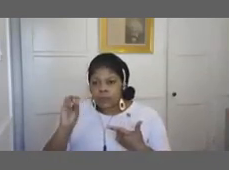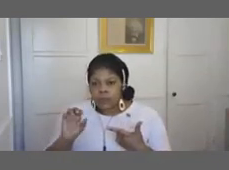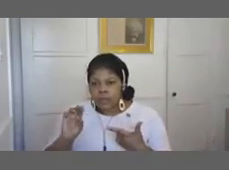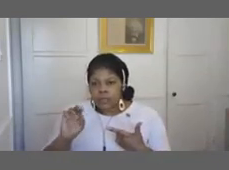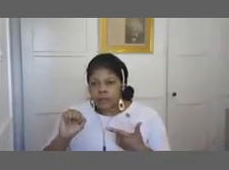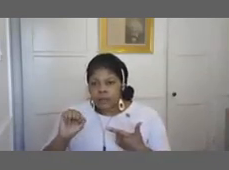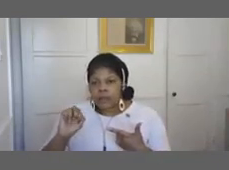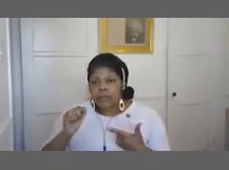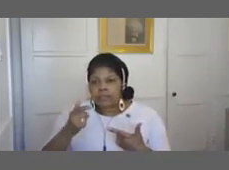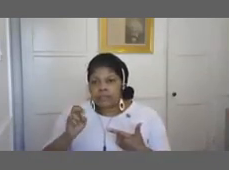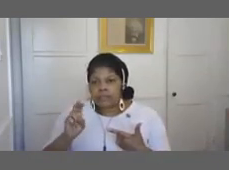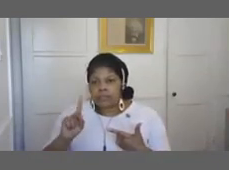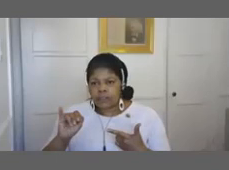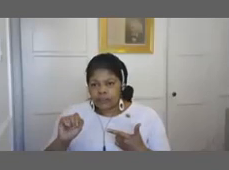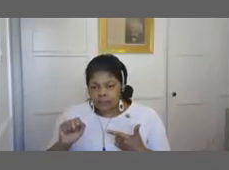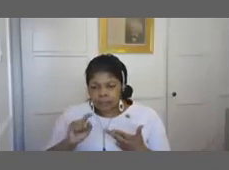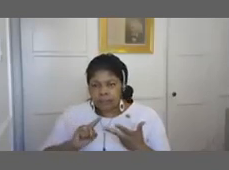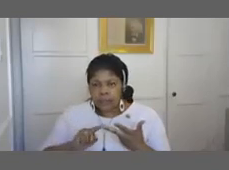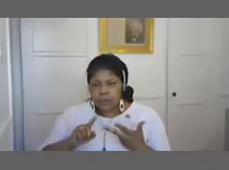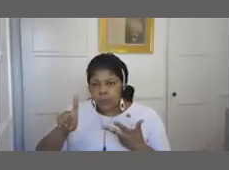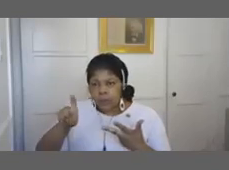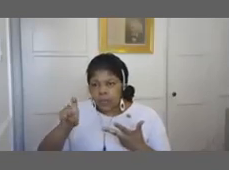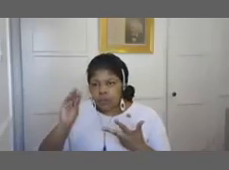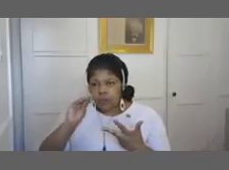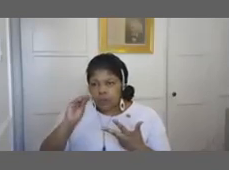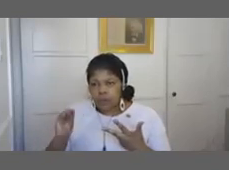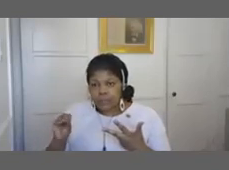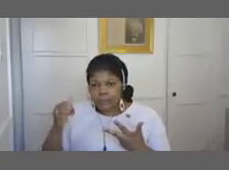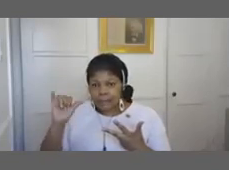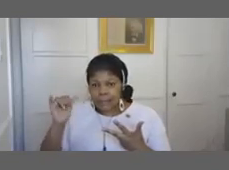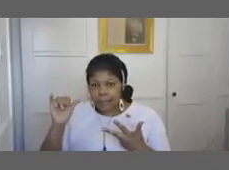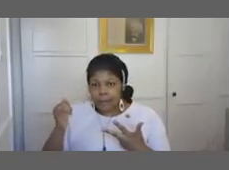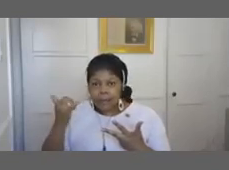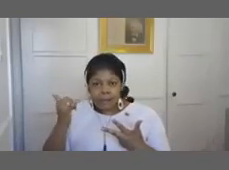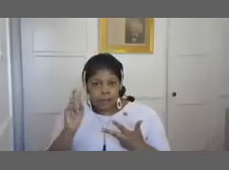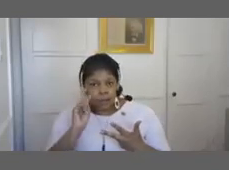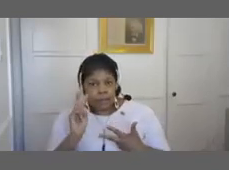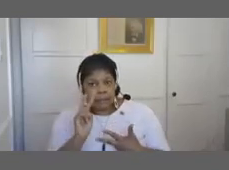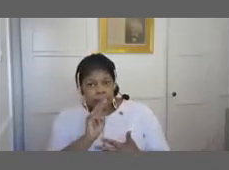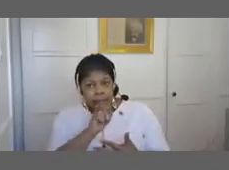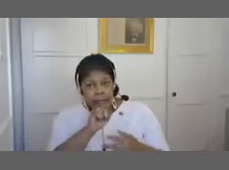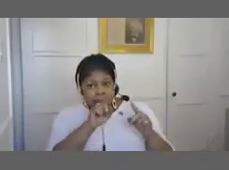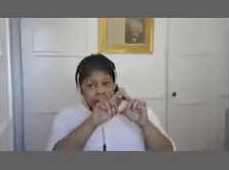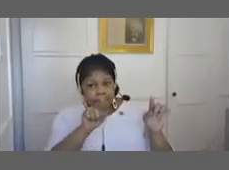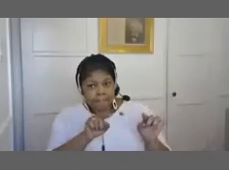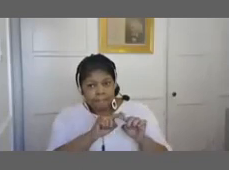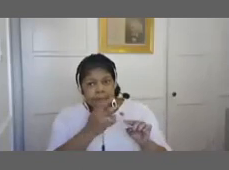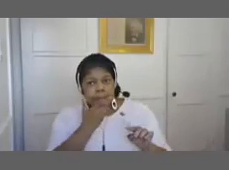and we're going to use 100% yellow. And you can see that it is a little kind of, I